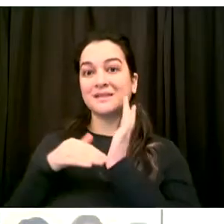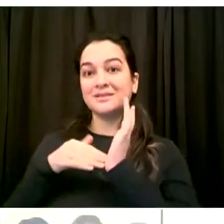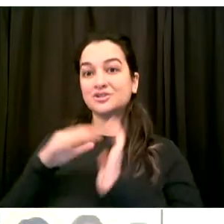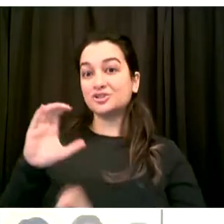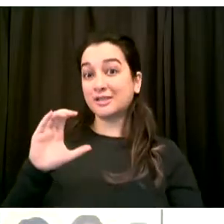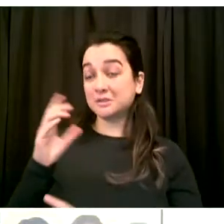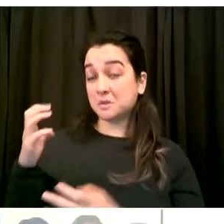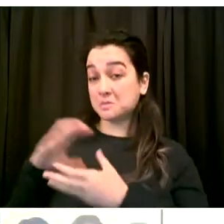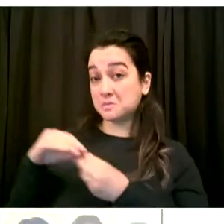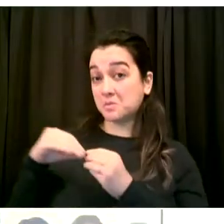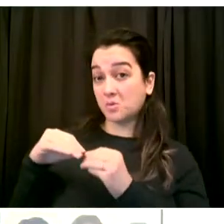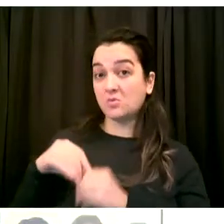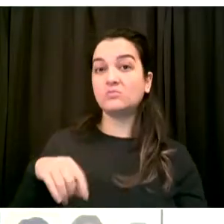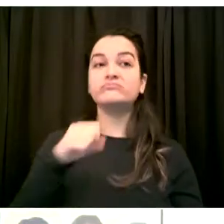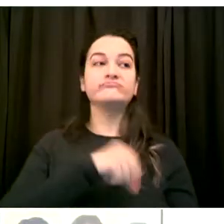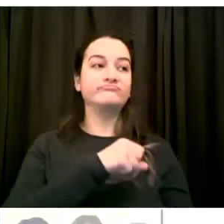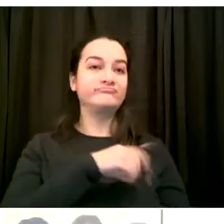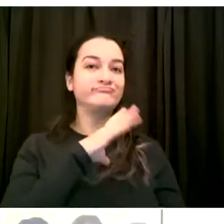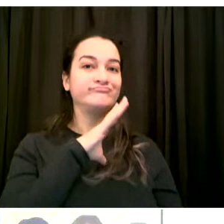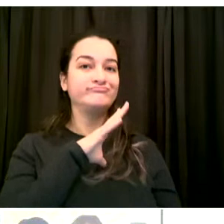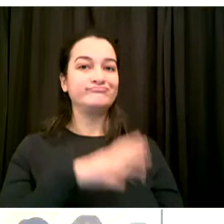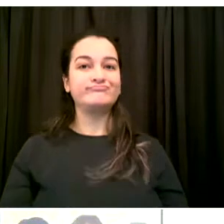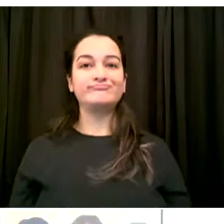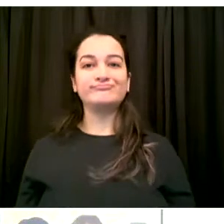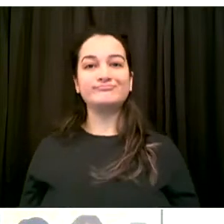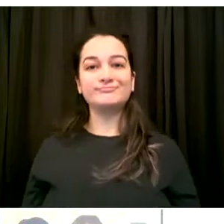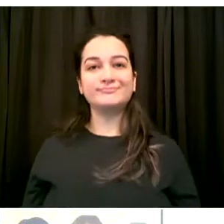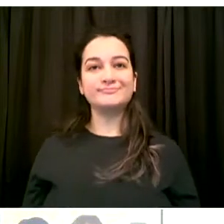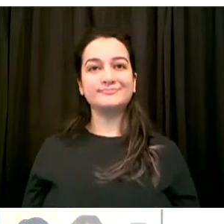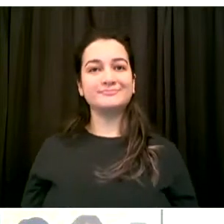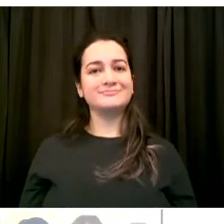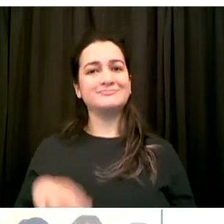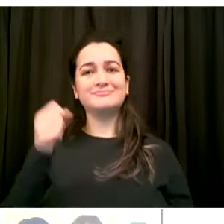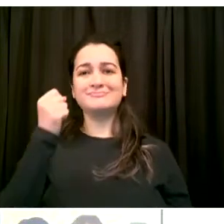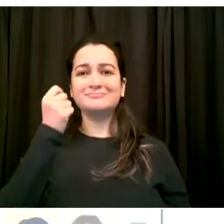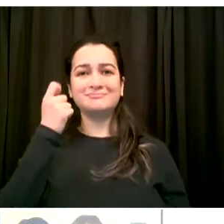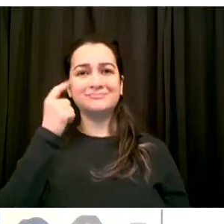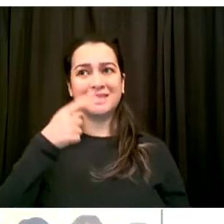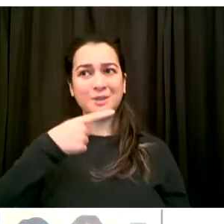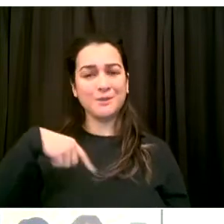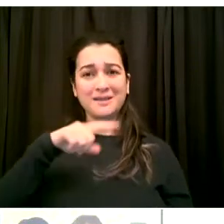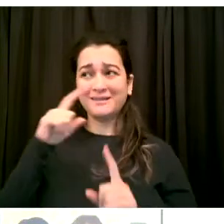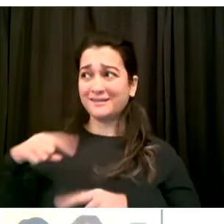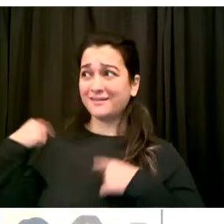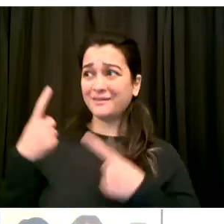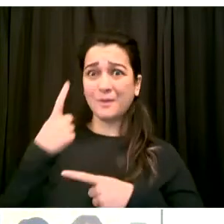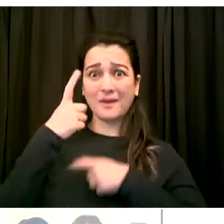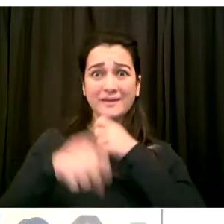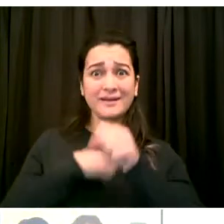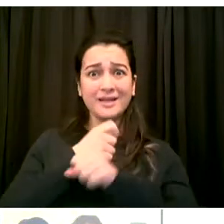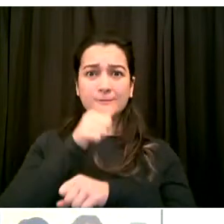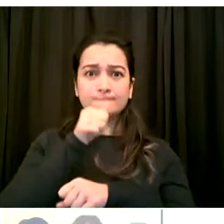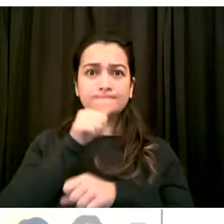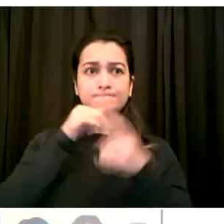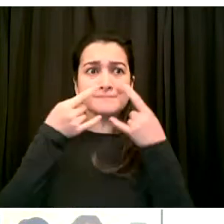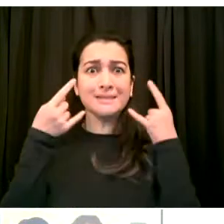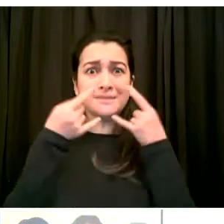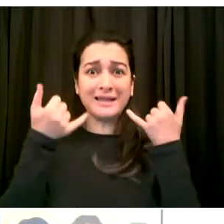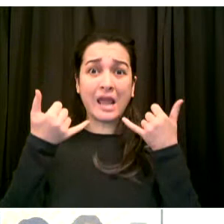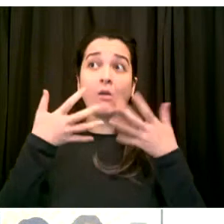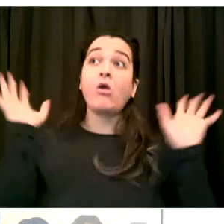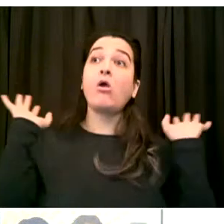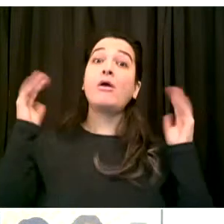our foot off of the gas right now. We remain in a position where we're concerned about the number